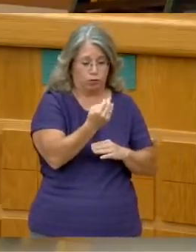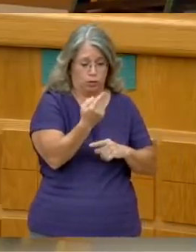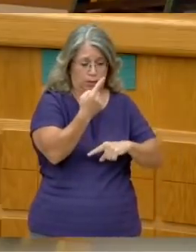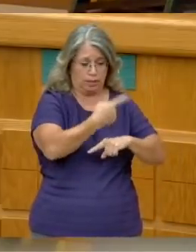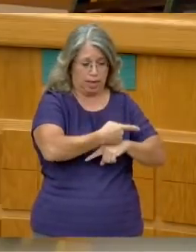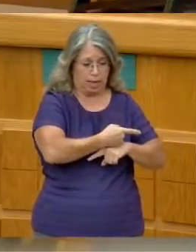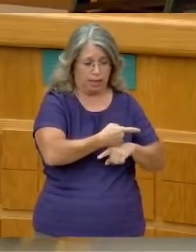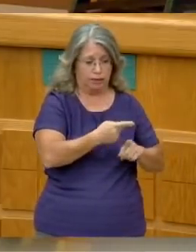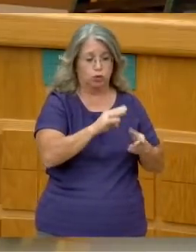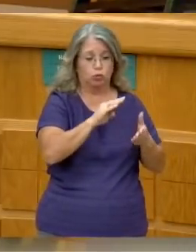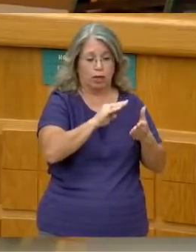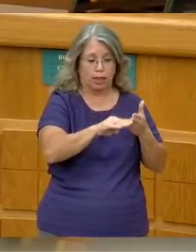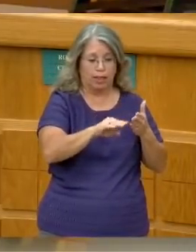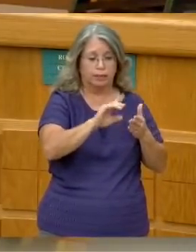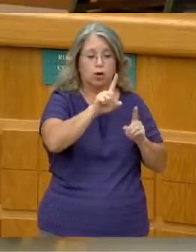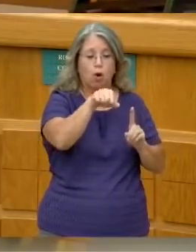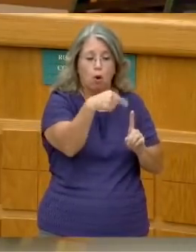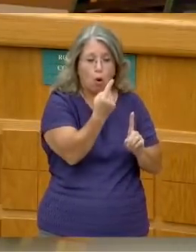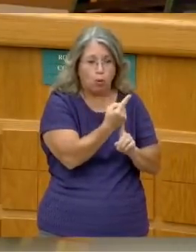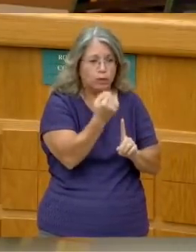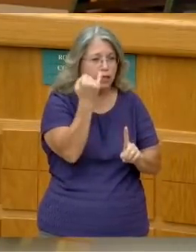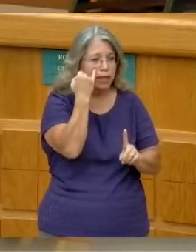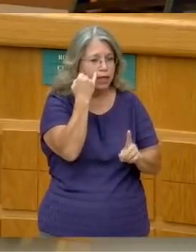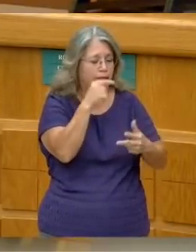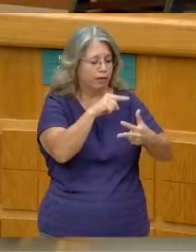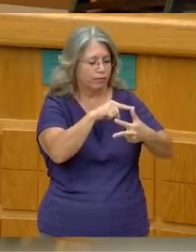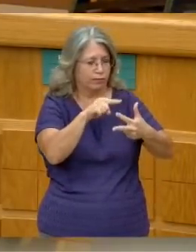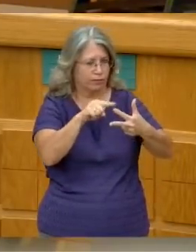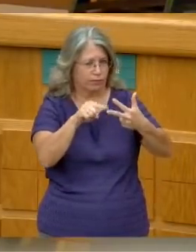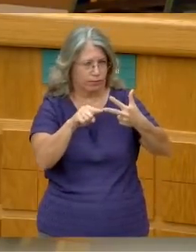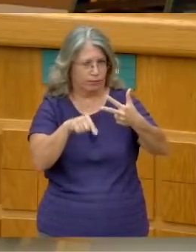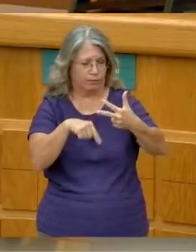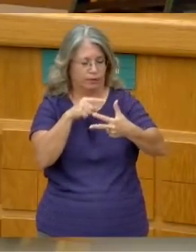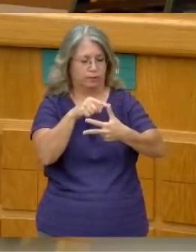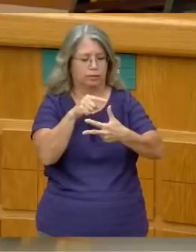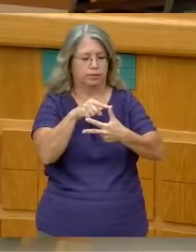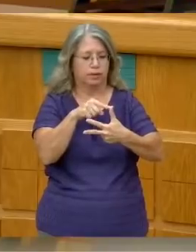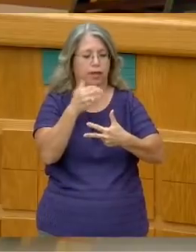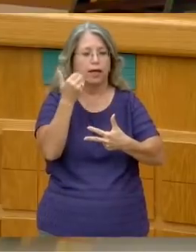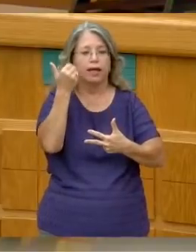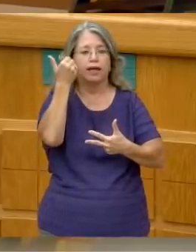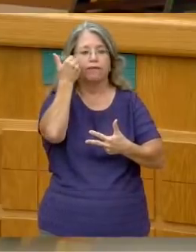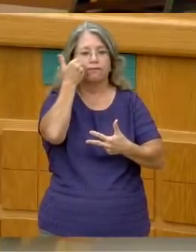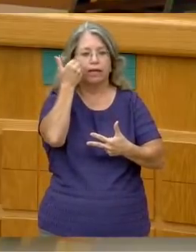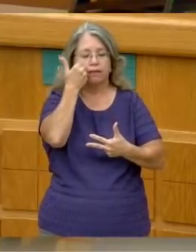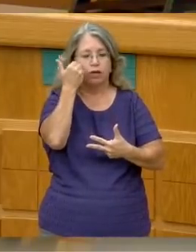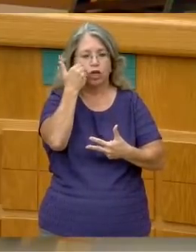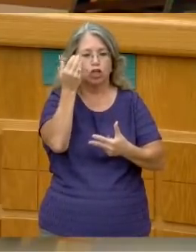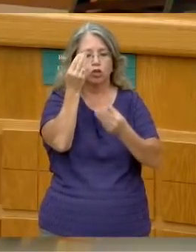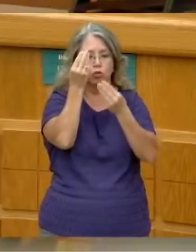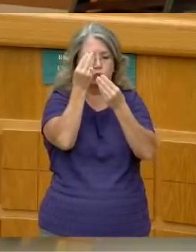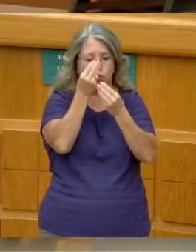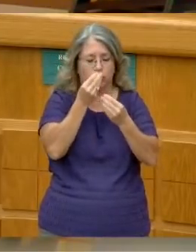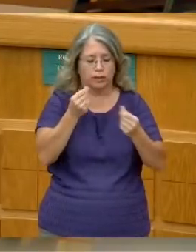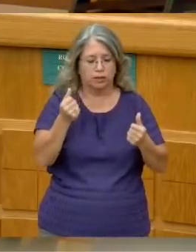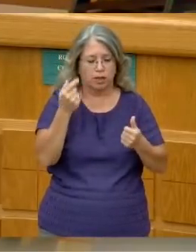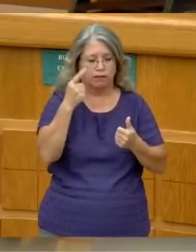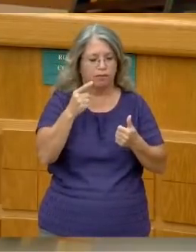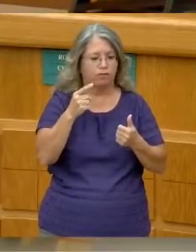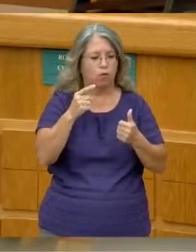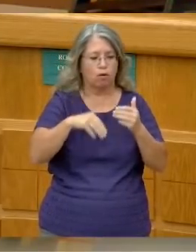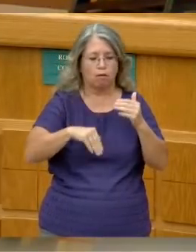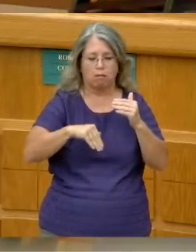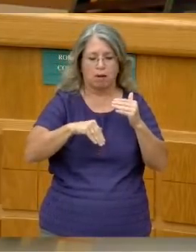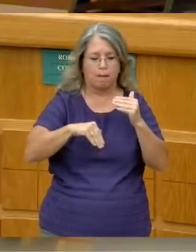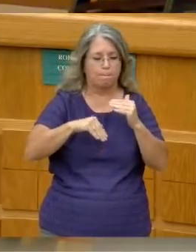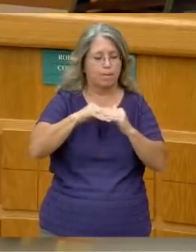these three things happen. Number one, your fever has been resolved for at least 3